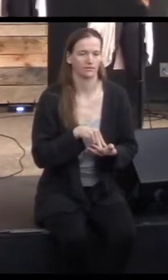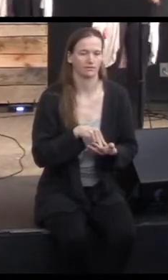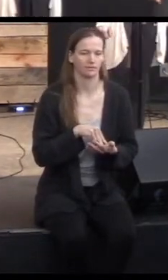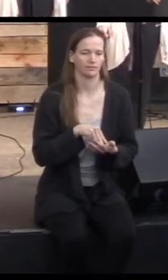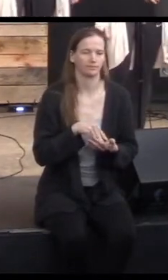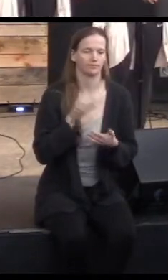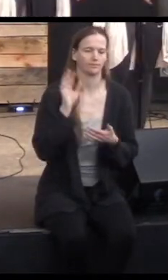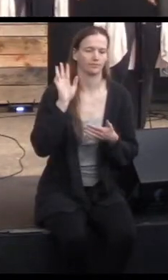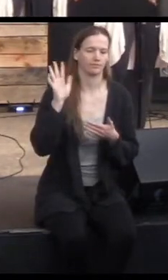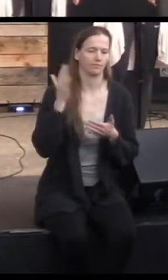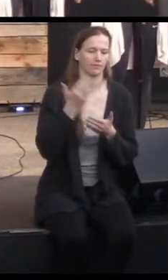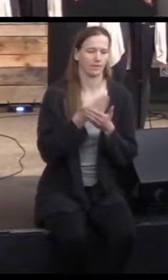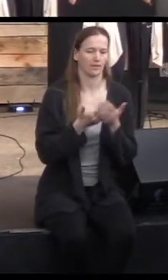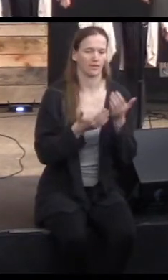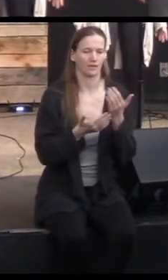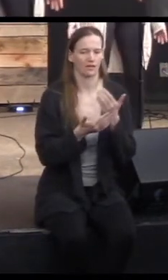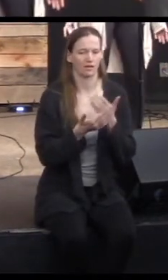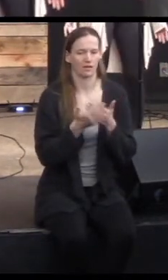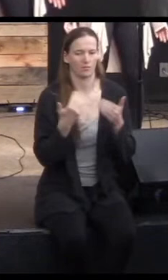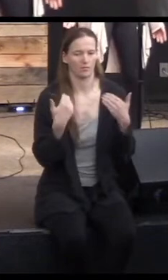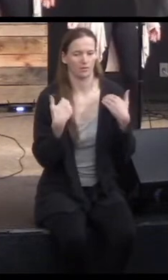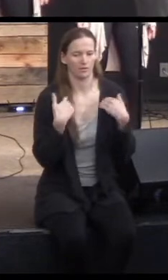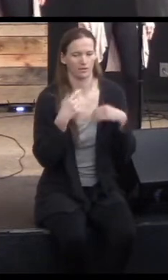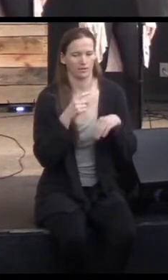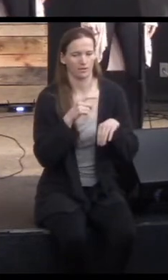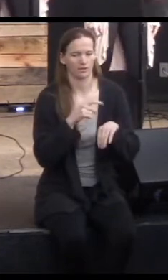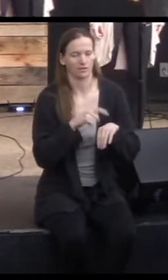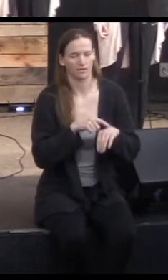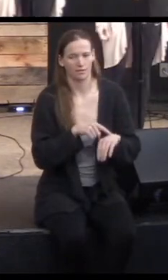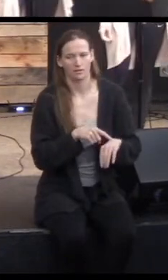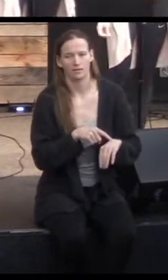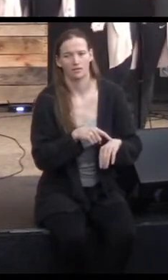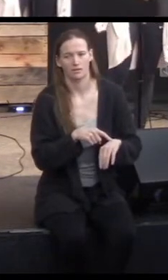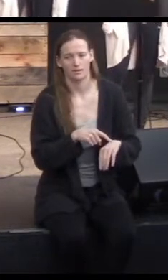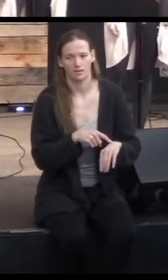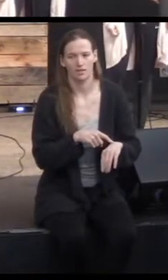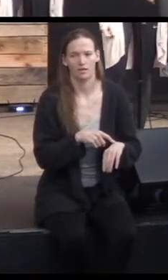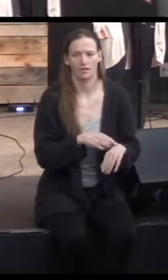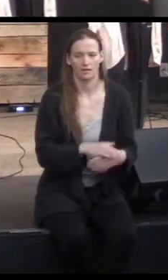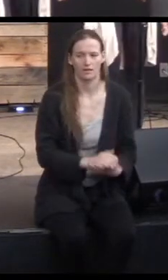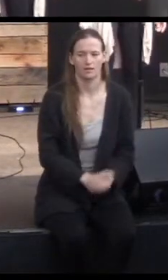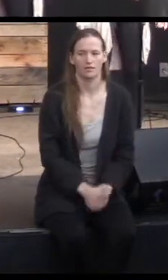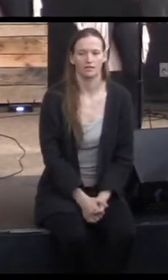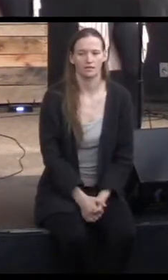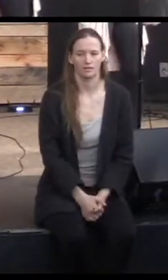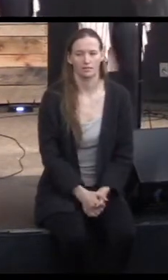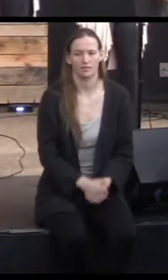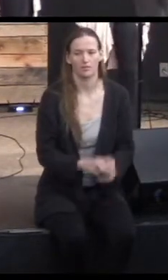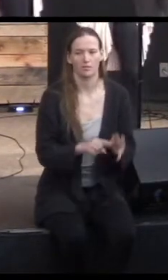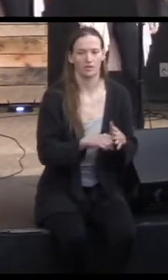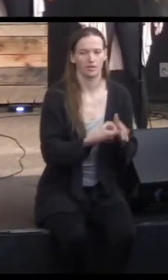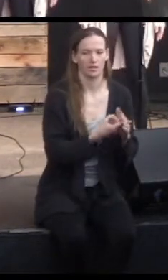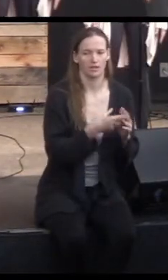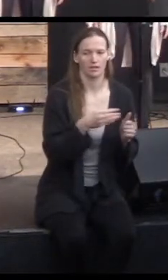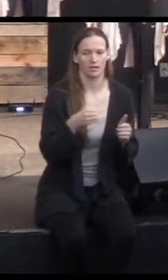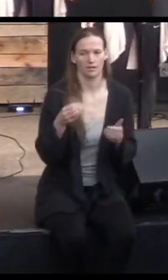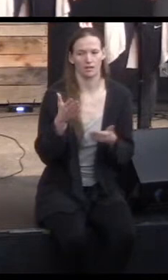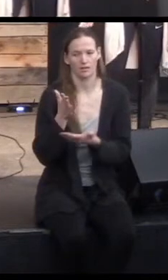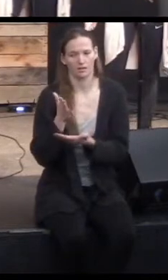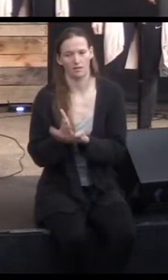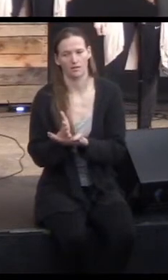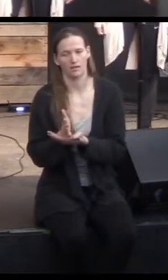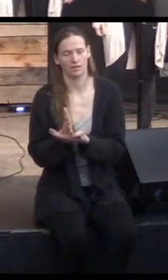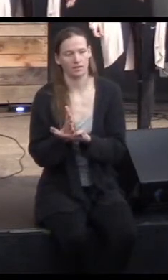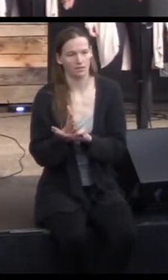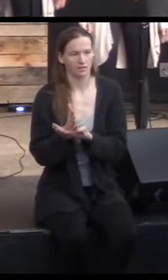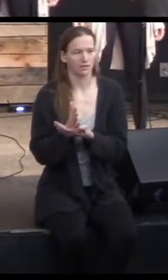stands, and time is in his hands. Beginning and